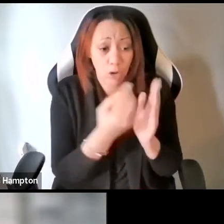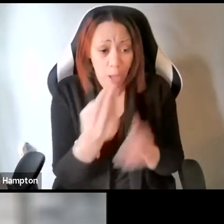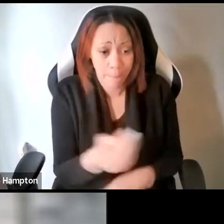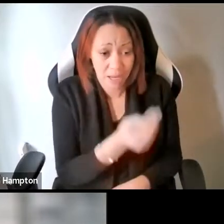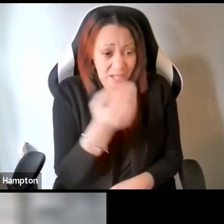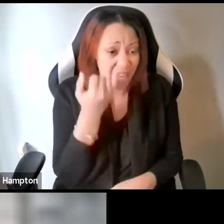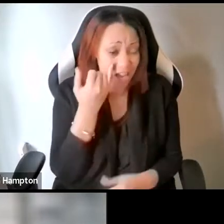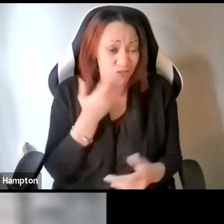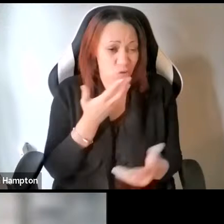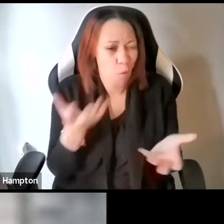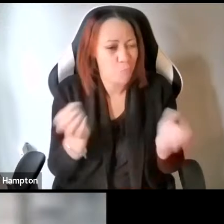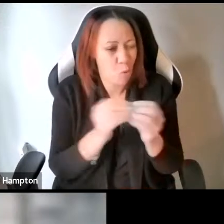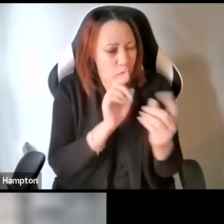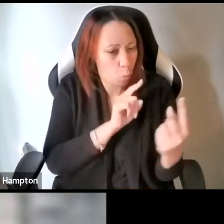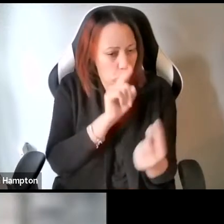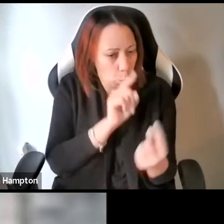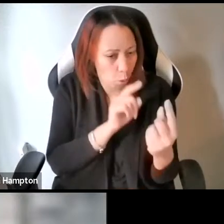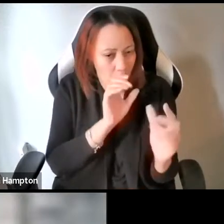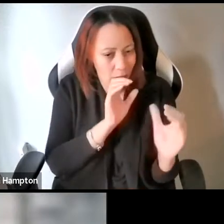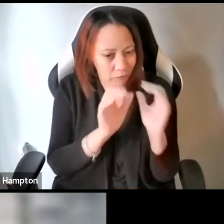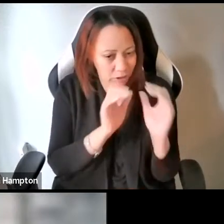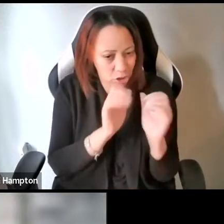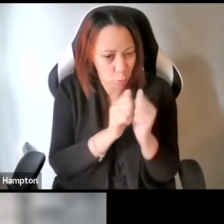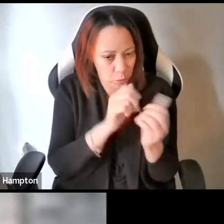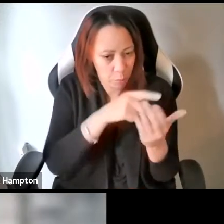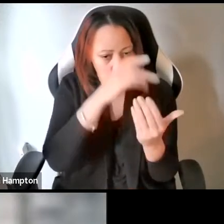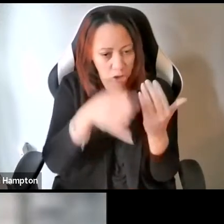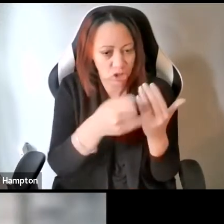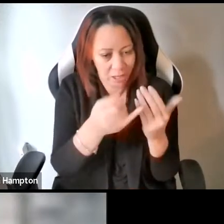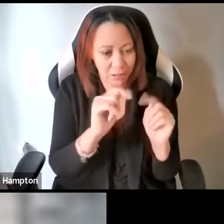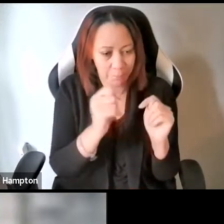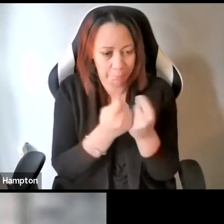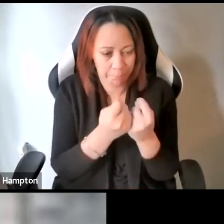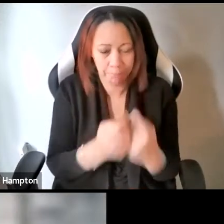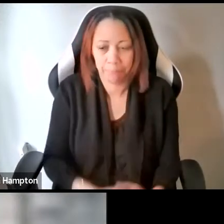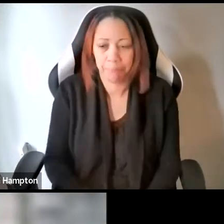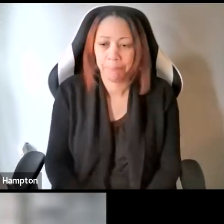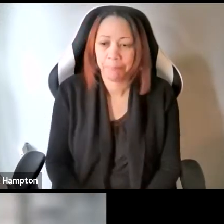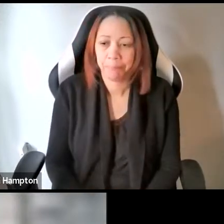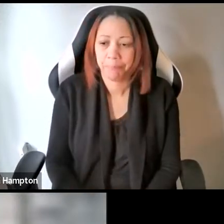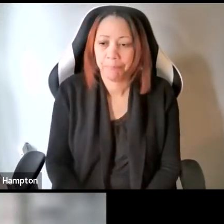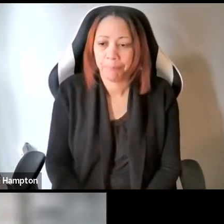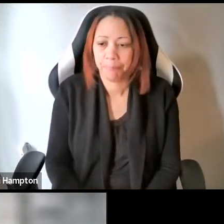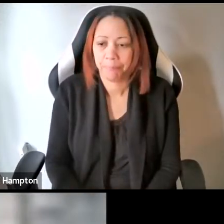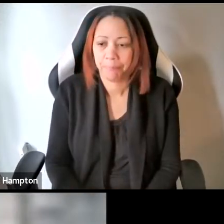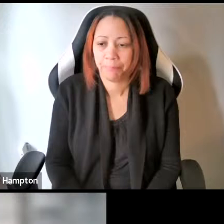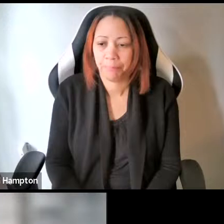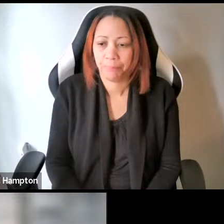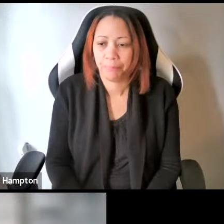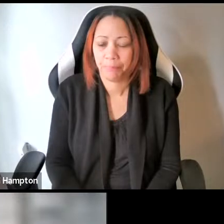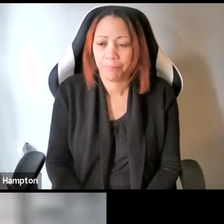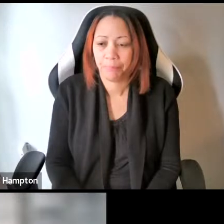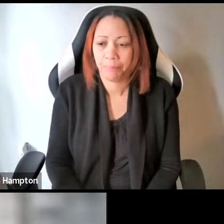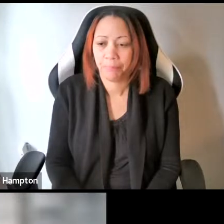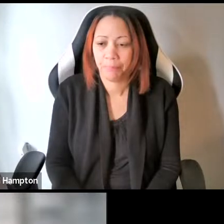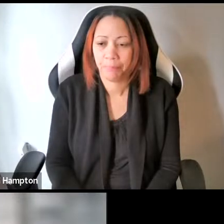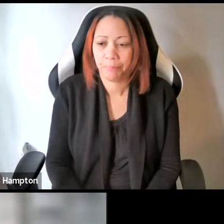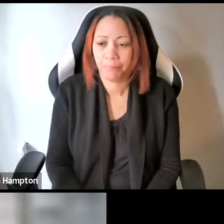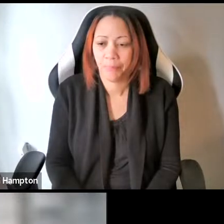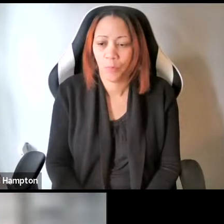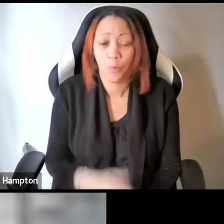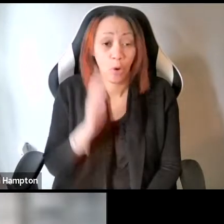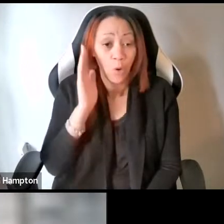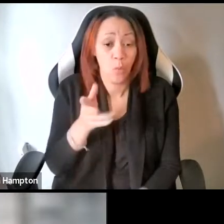more of a one-on-one conversation with the project team. Yeah, I think we're actually going to keep the